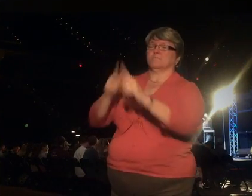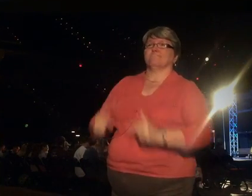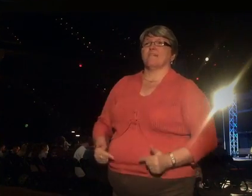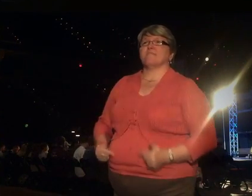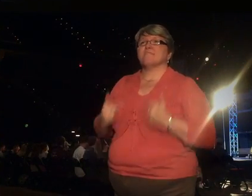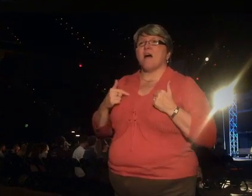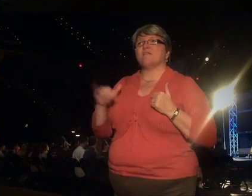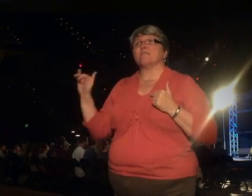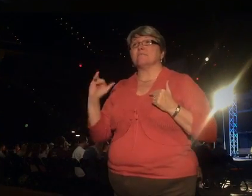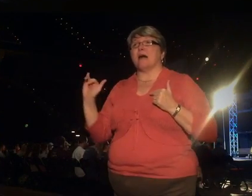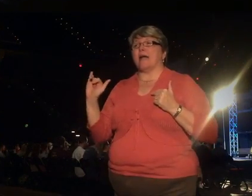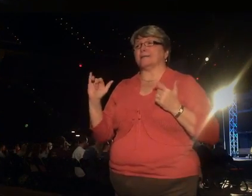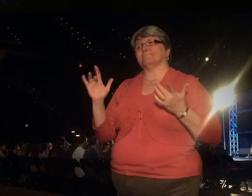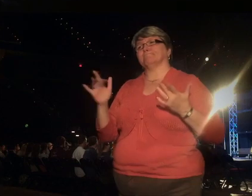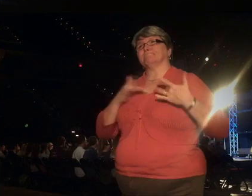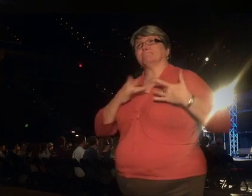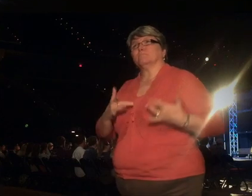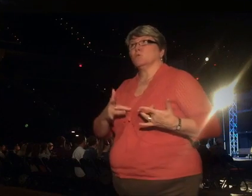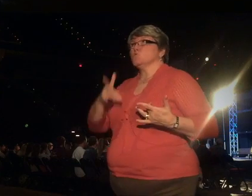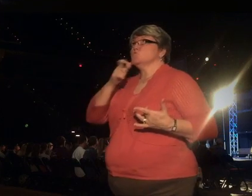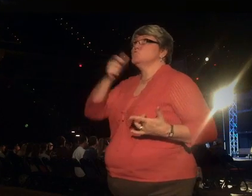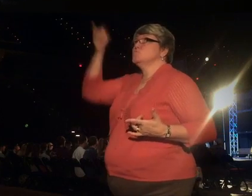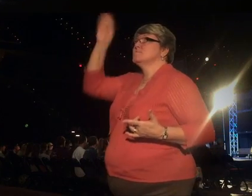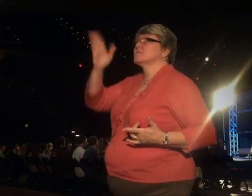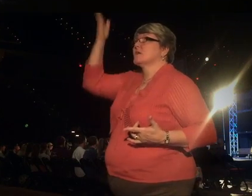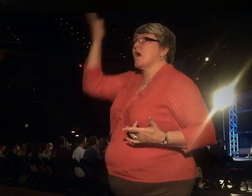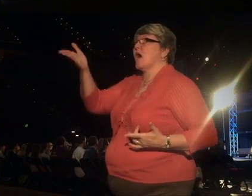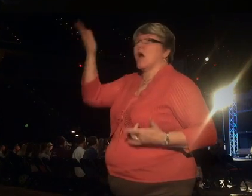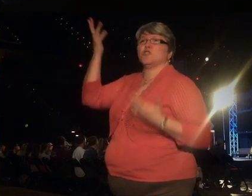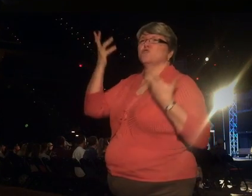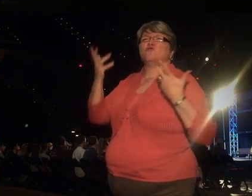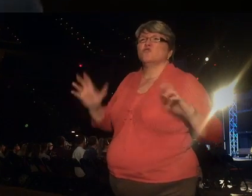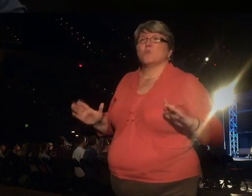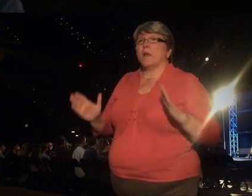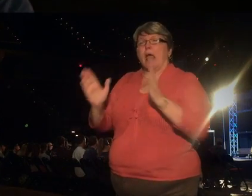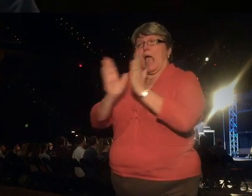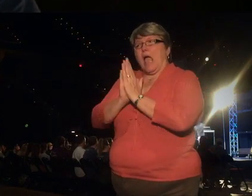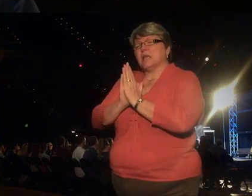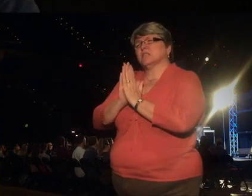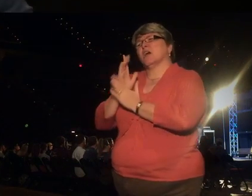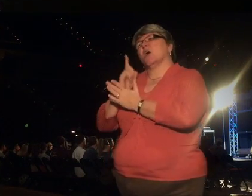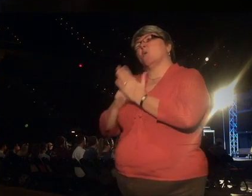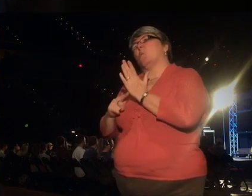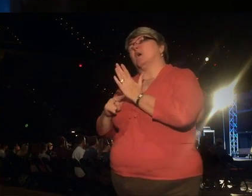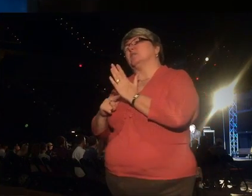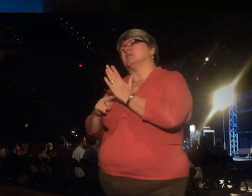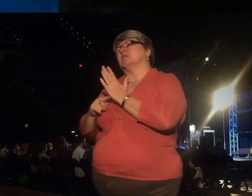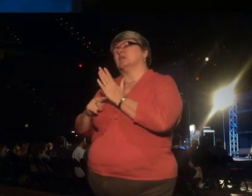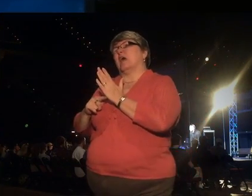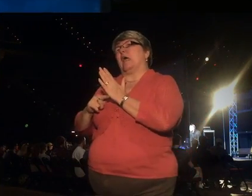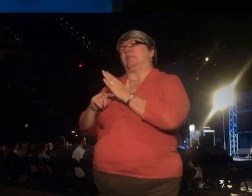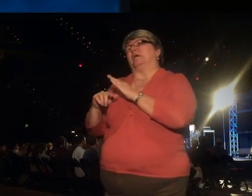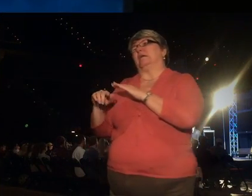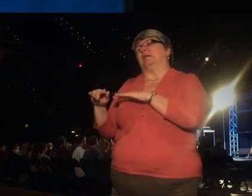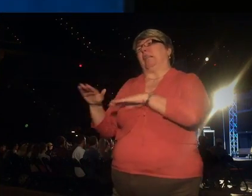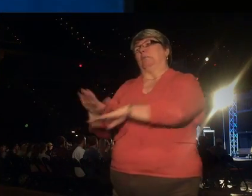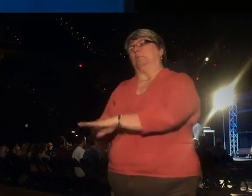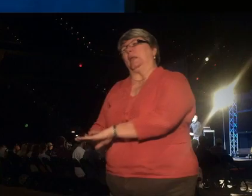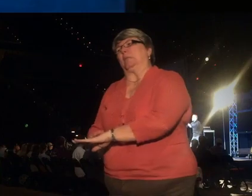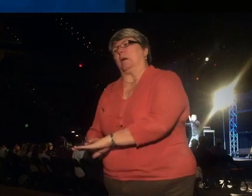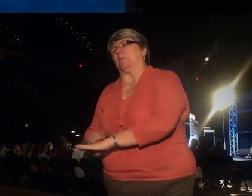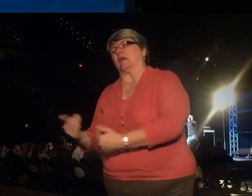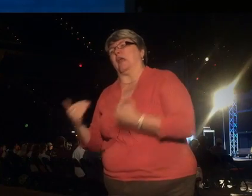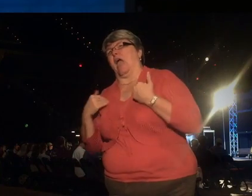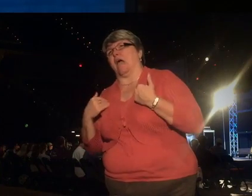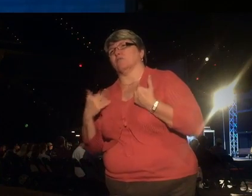the nature of the deity, you don't want to ask the question, well, what's the least common denominator? You want to be